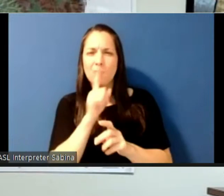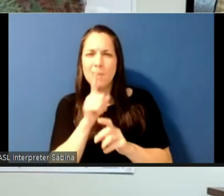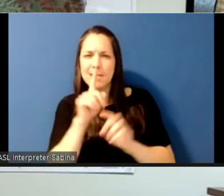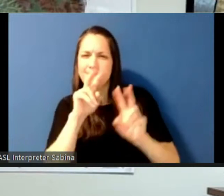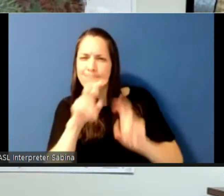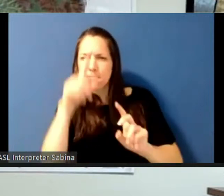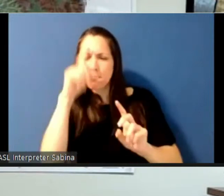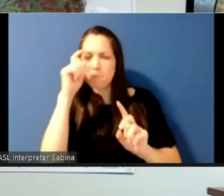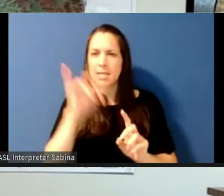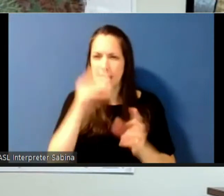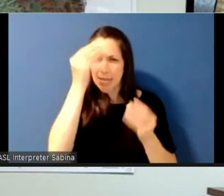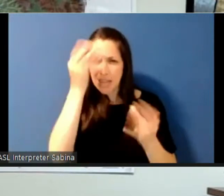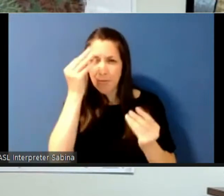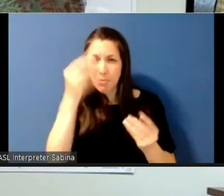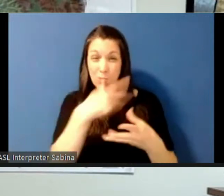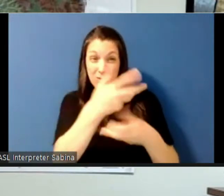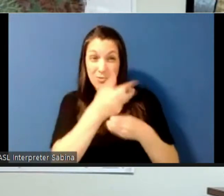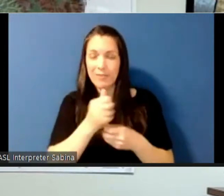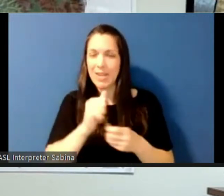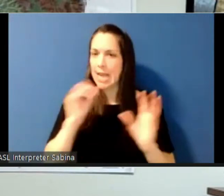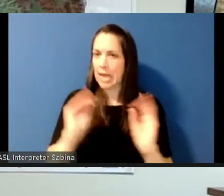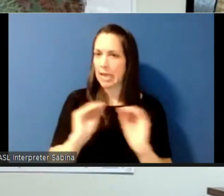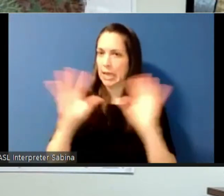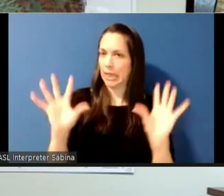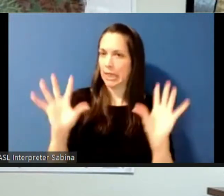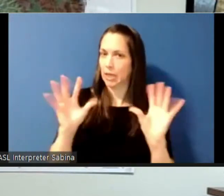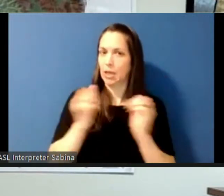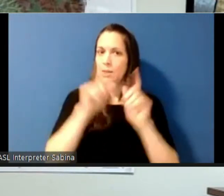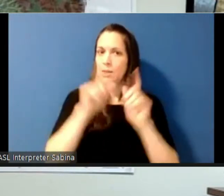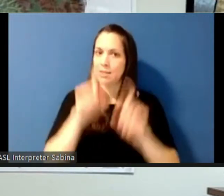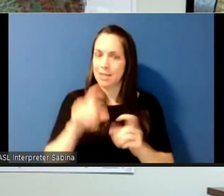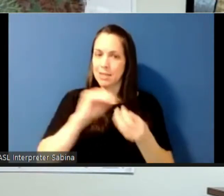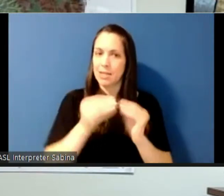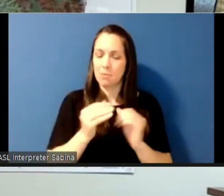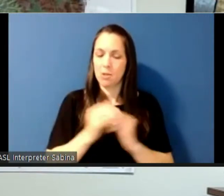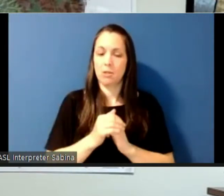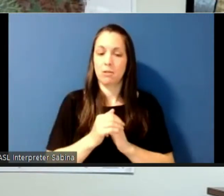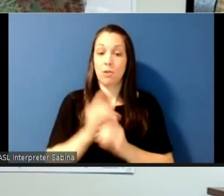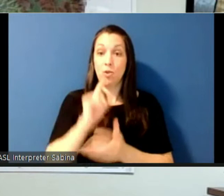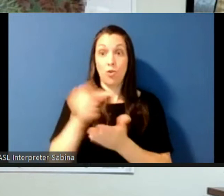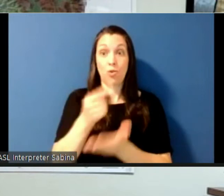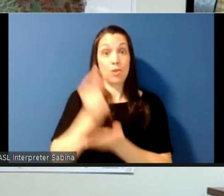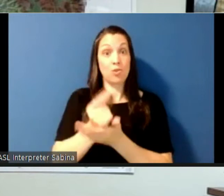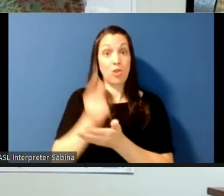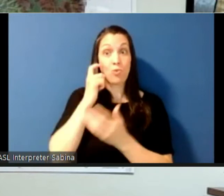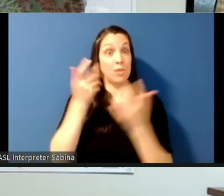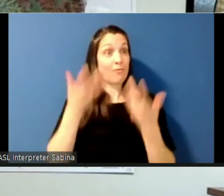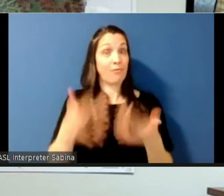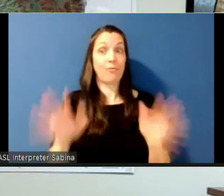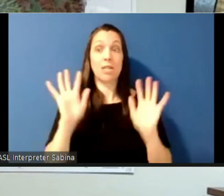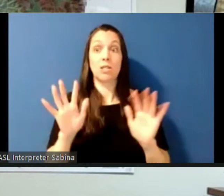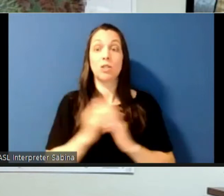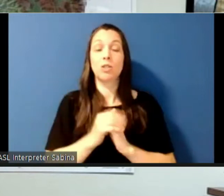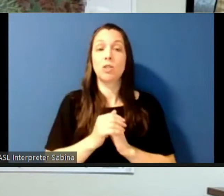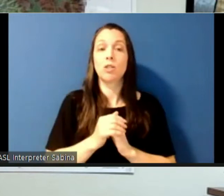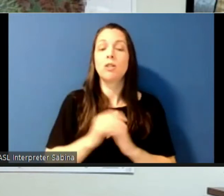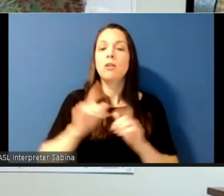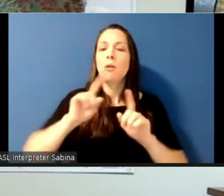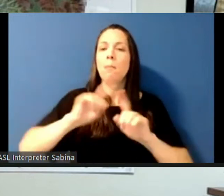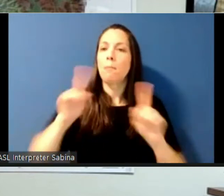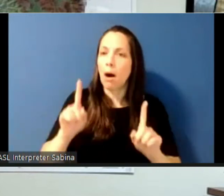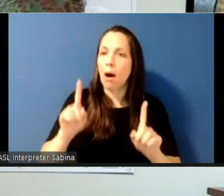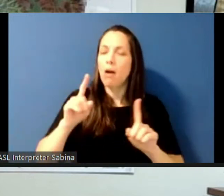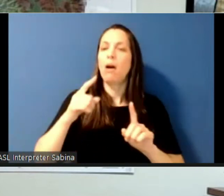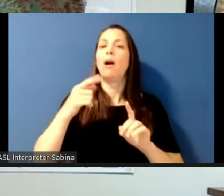testing numbers as low as they are. We're past graduations, but we'll see more and more effect of